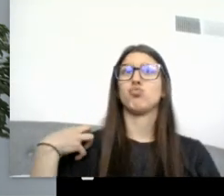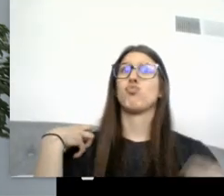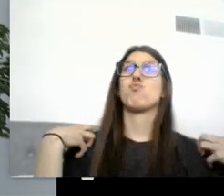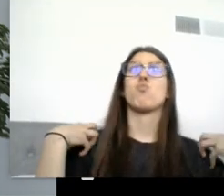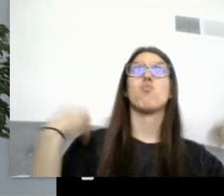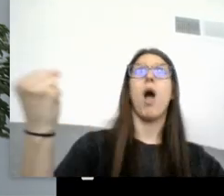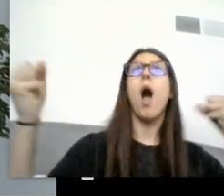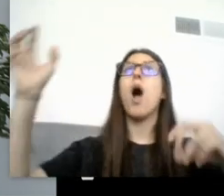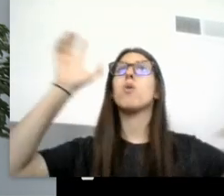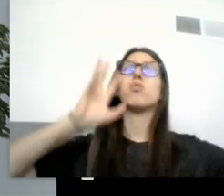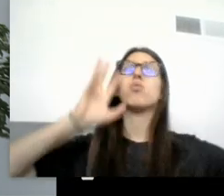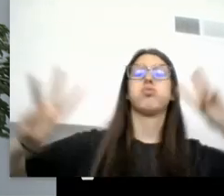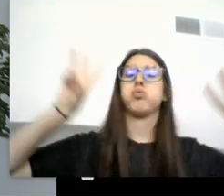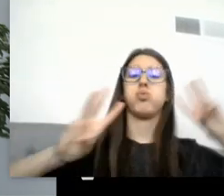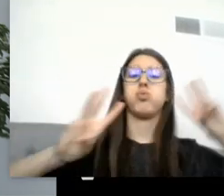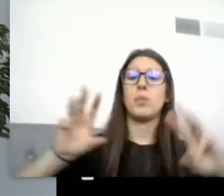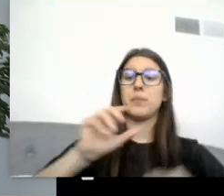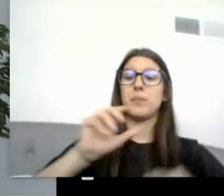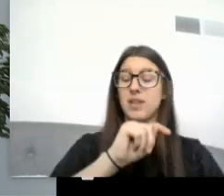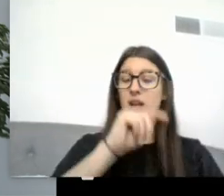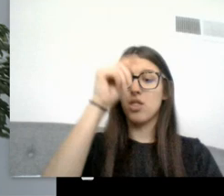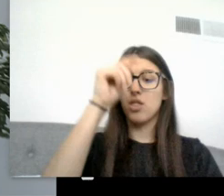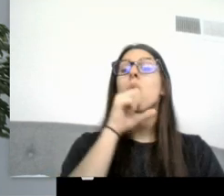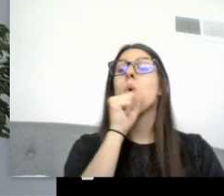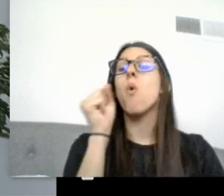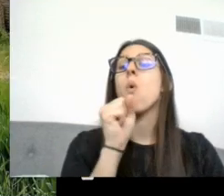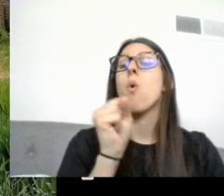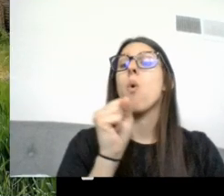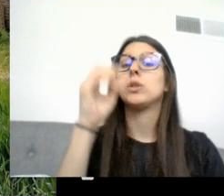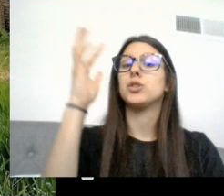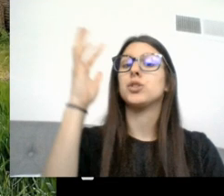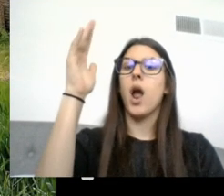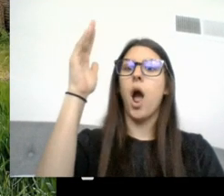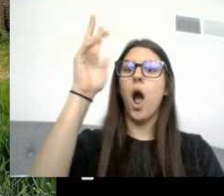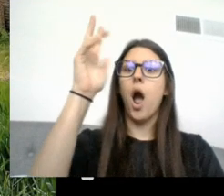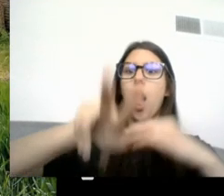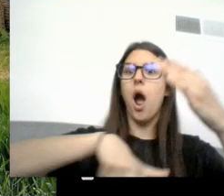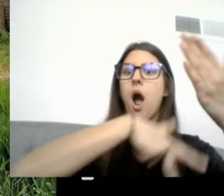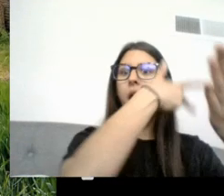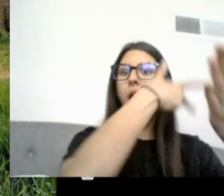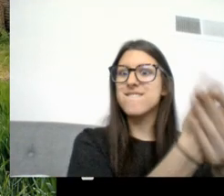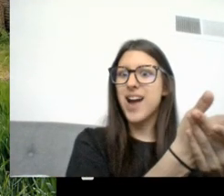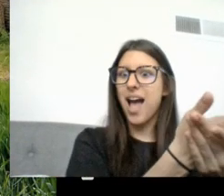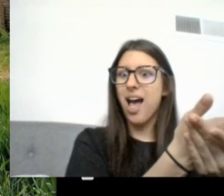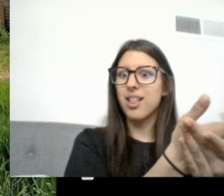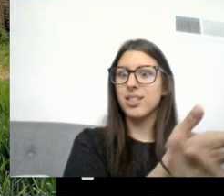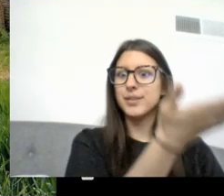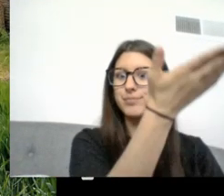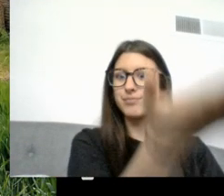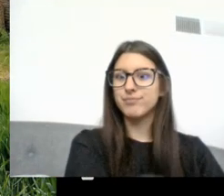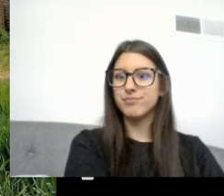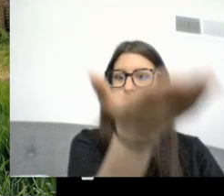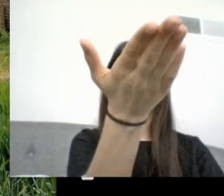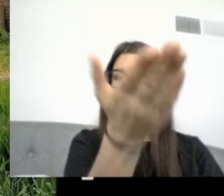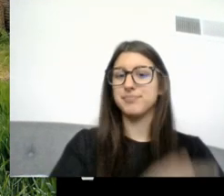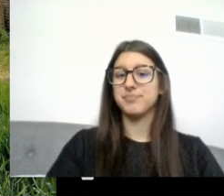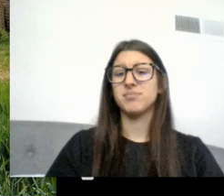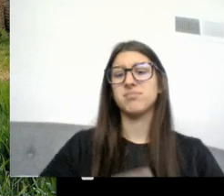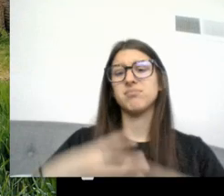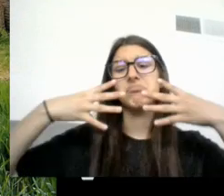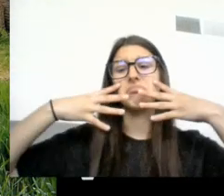stronger, the old tree got knocked over. Now, it looked like this. It's sad that